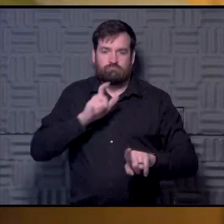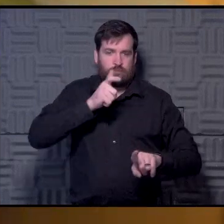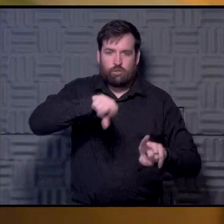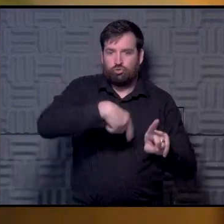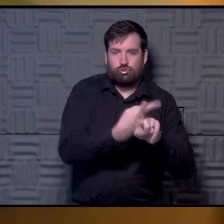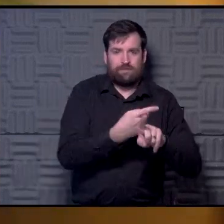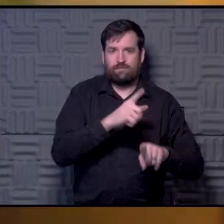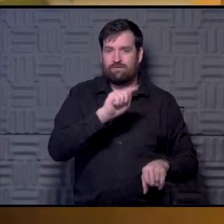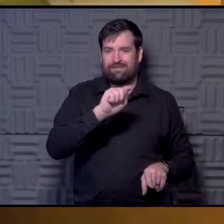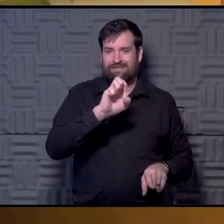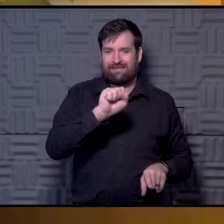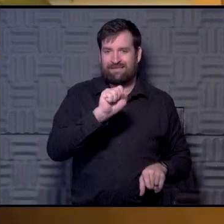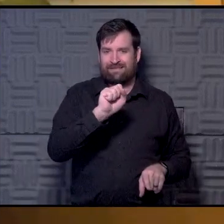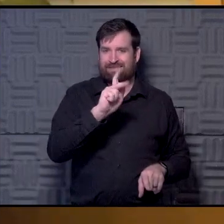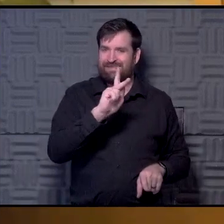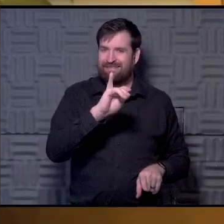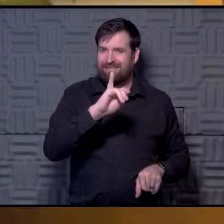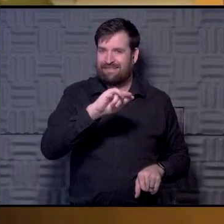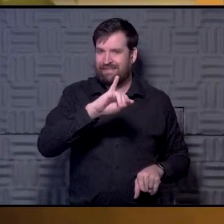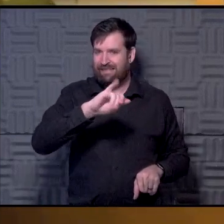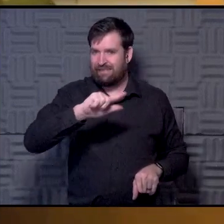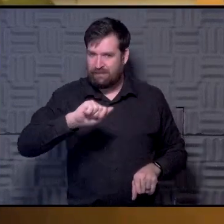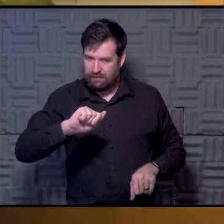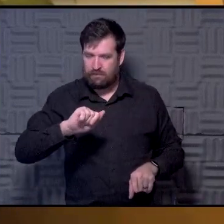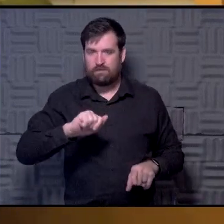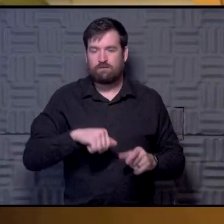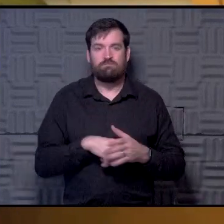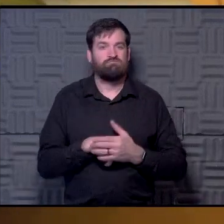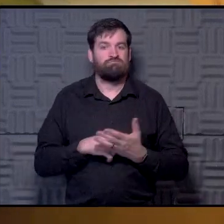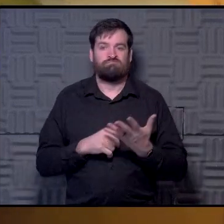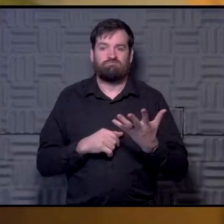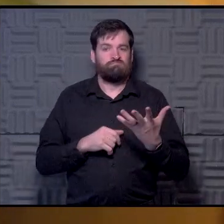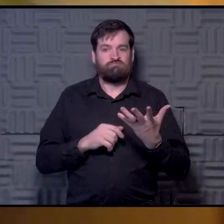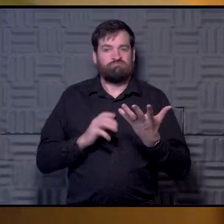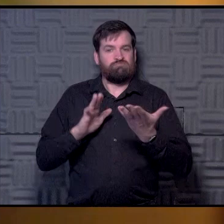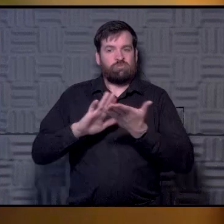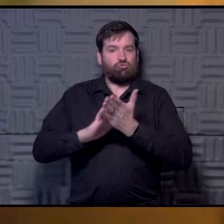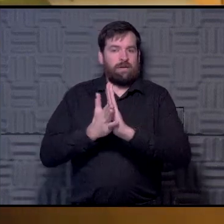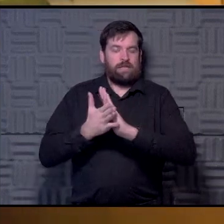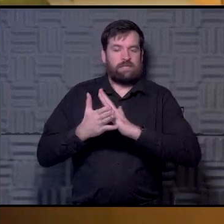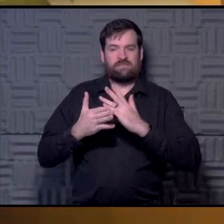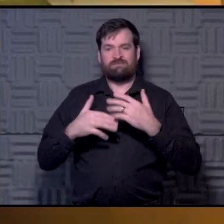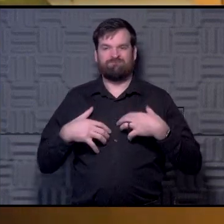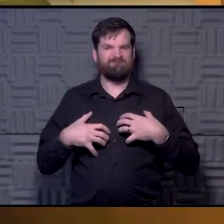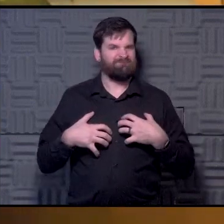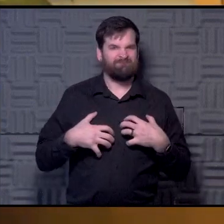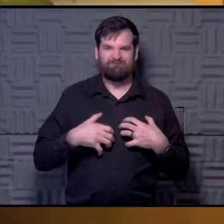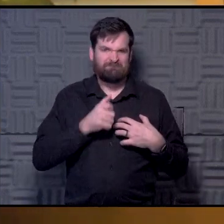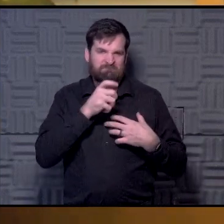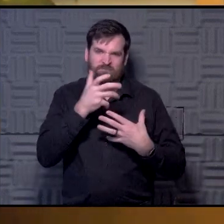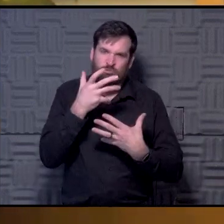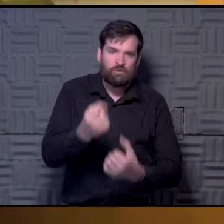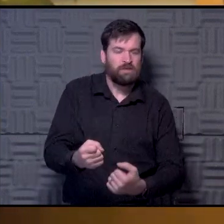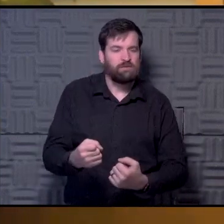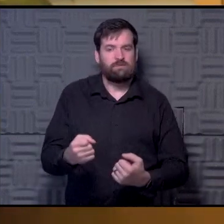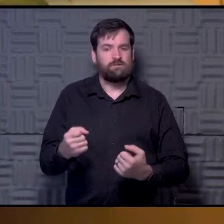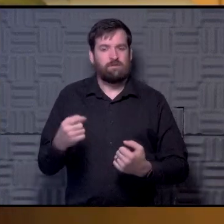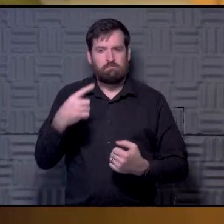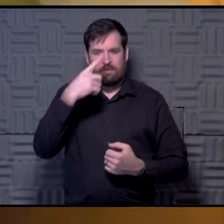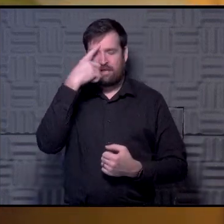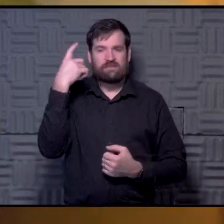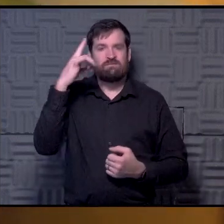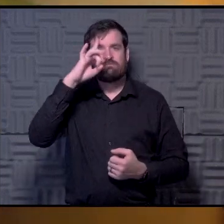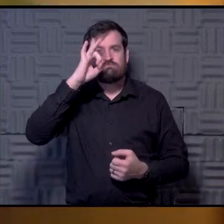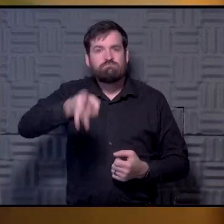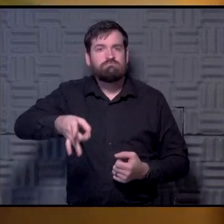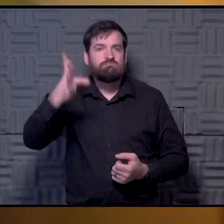Tuskegee that historically that have created this level of mistrust based on gross